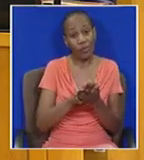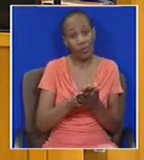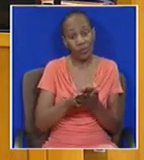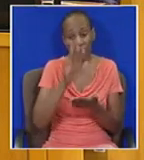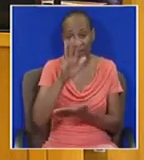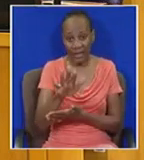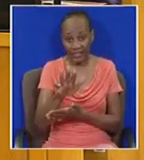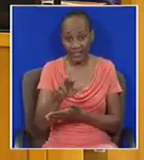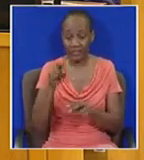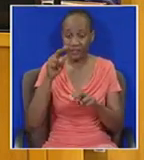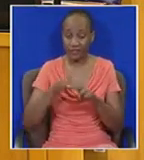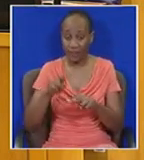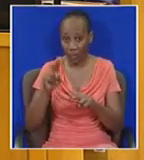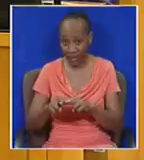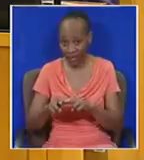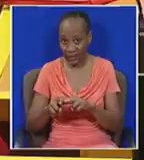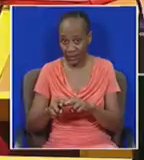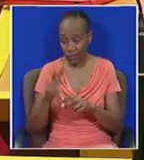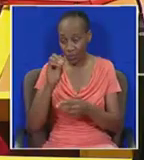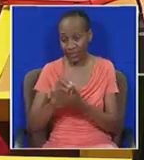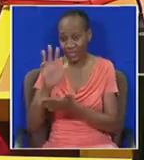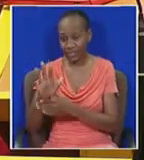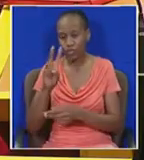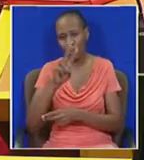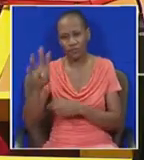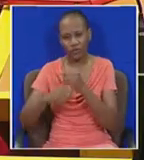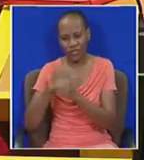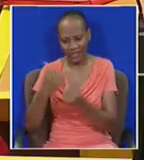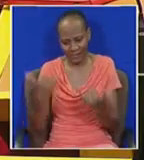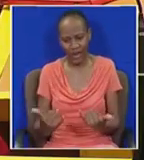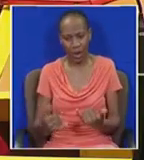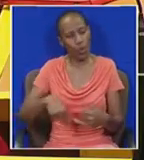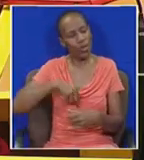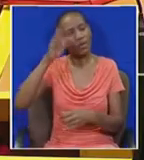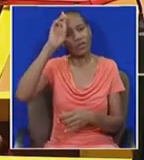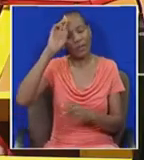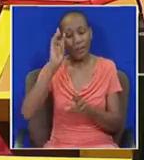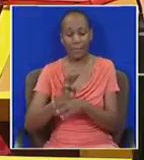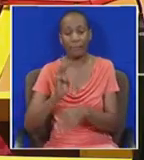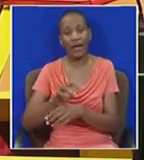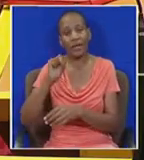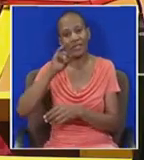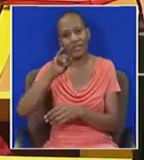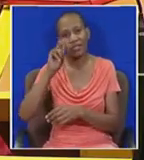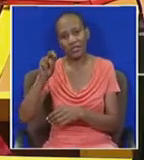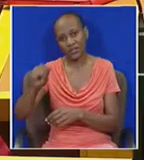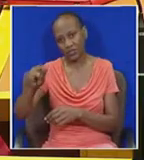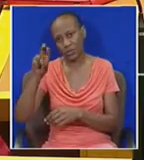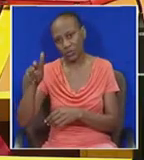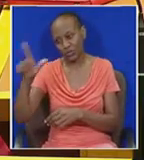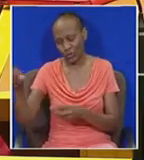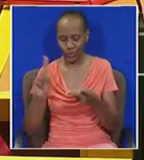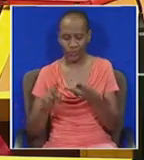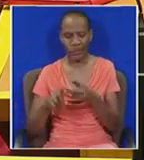February 2018, 24 years later, we celebrate the centenary of the late Mama Albertina Sisulu and the